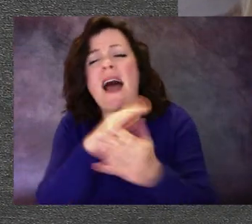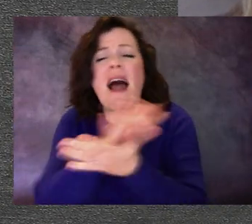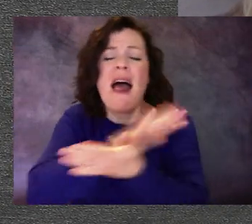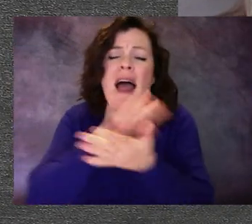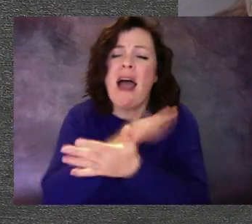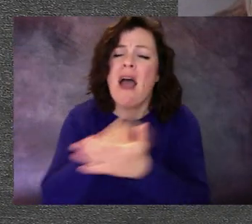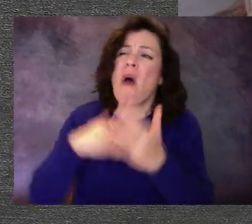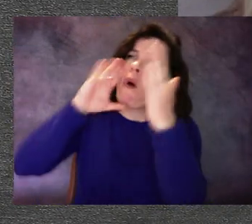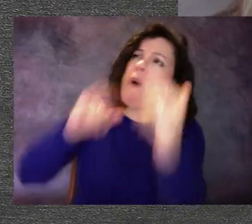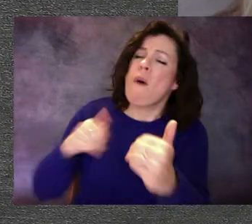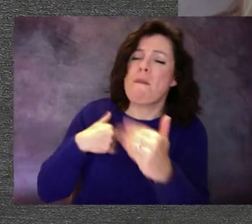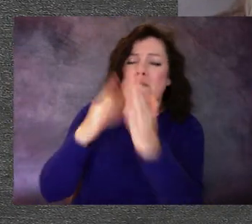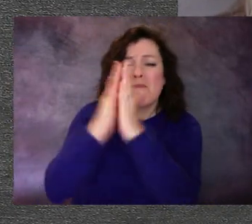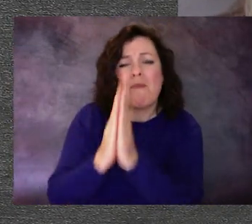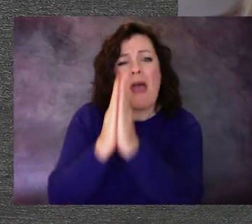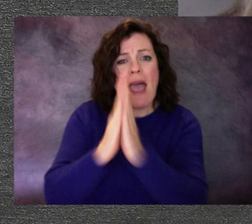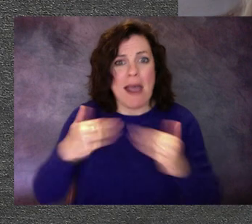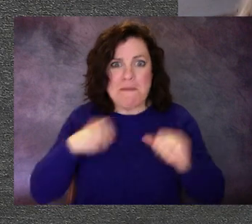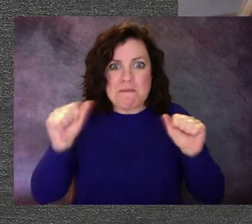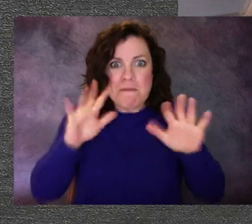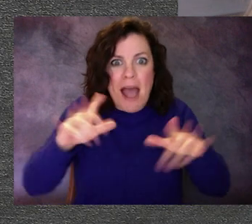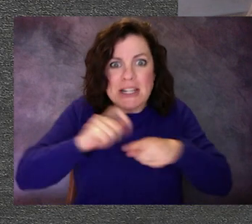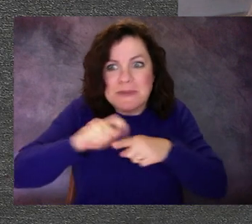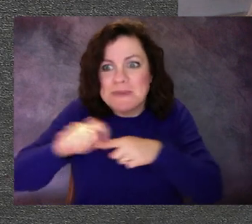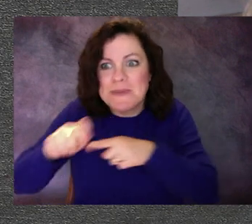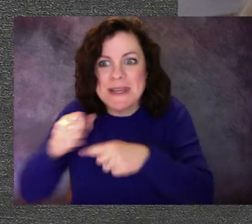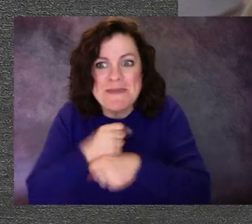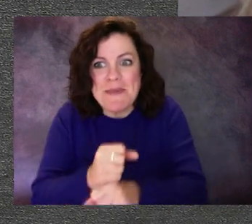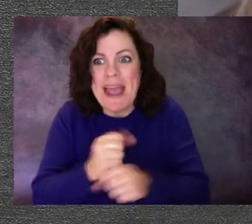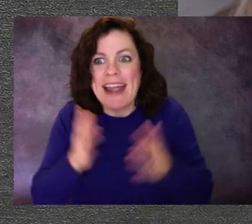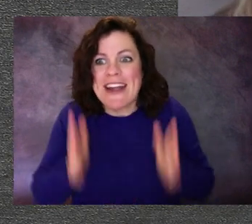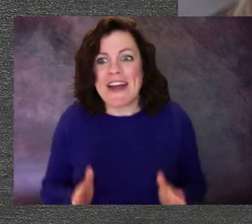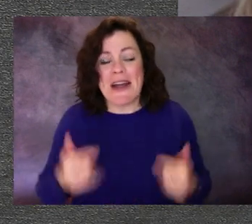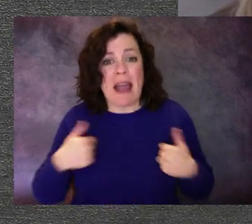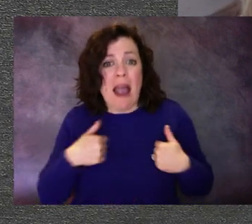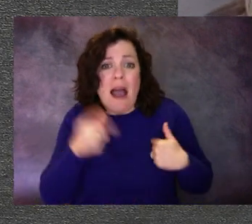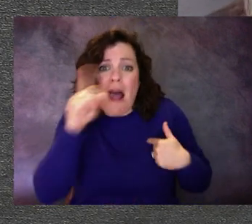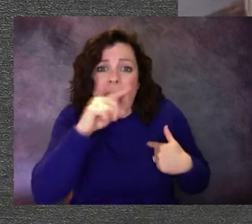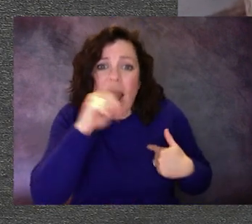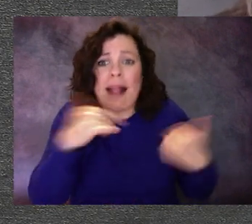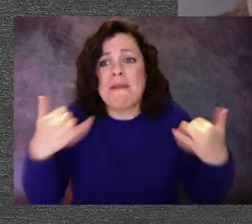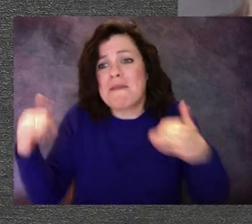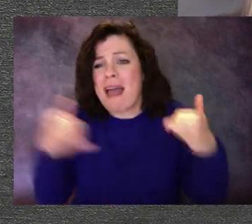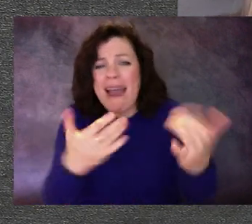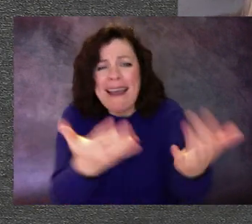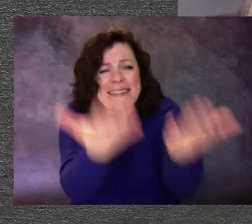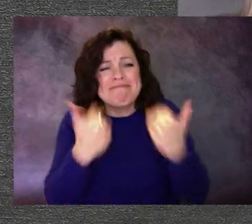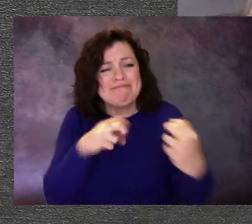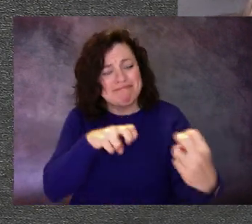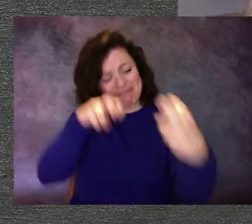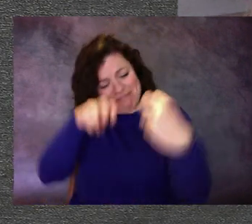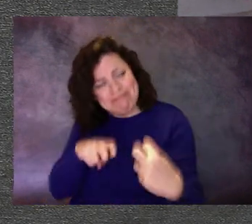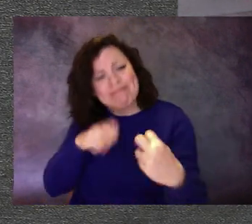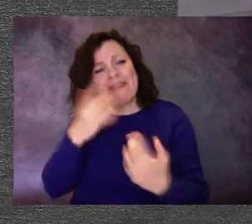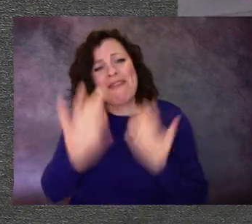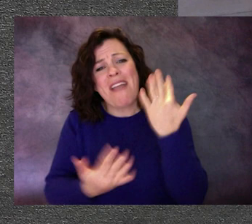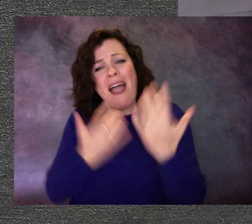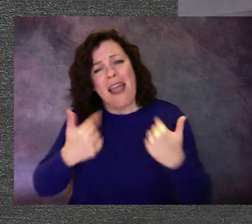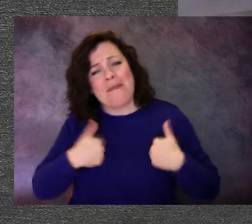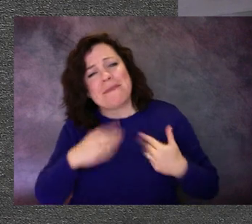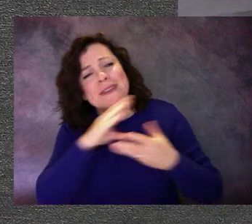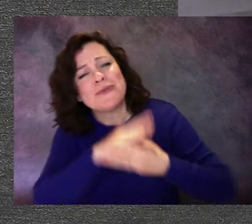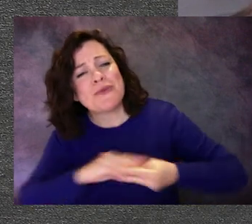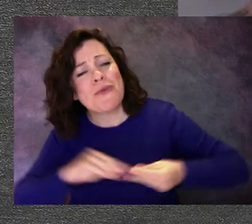prayer, a magic bean buyer. If you're a pretender, come sit by my fire, for we have some flax golden tales to spin. Come